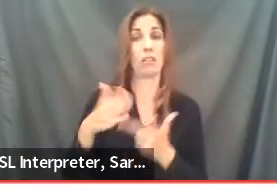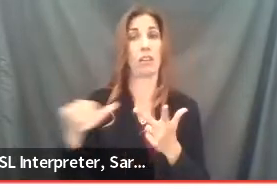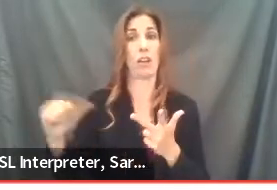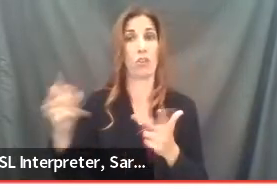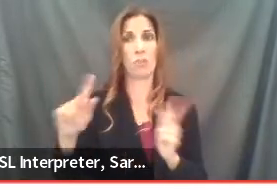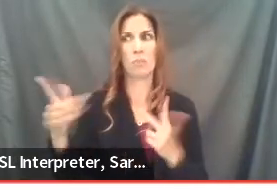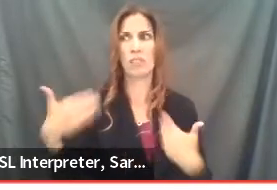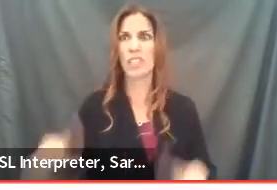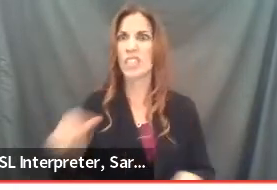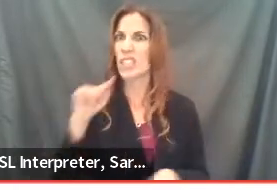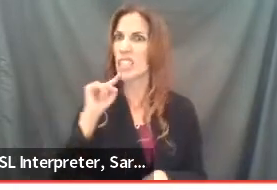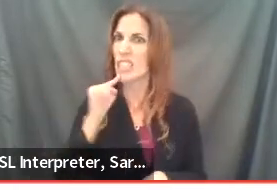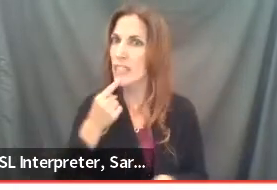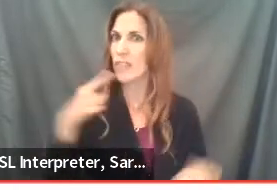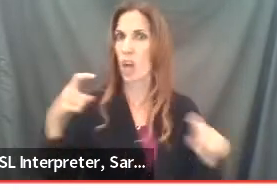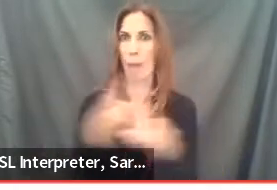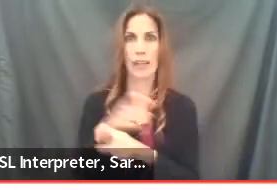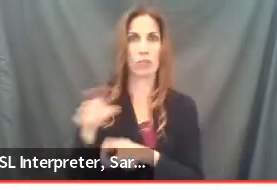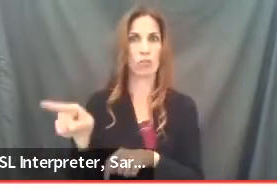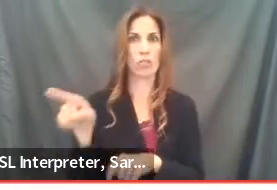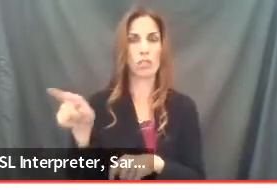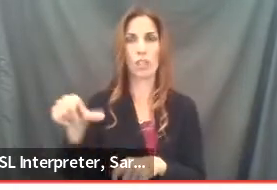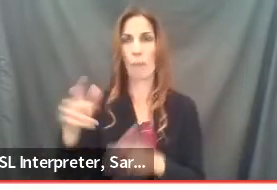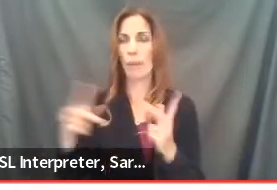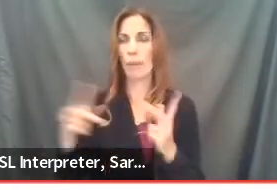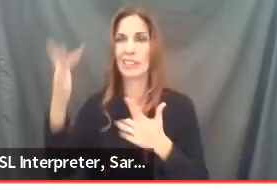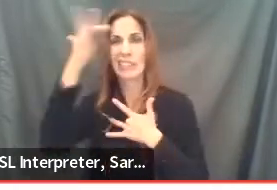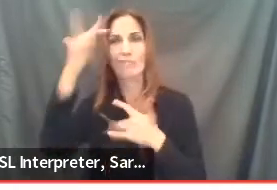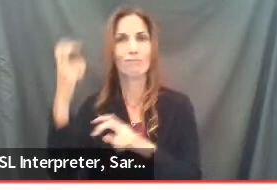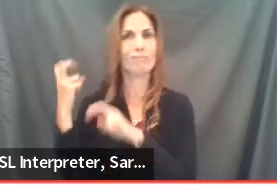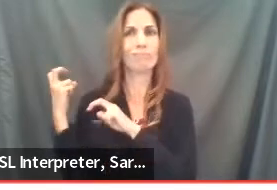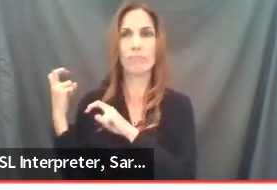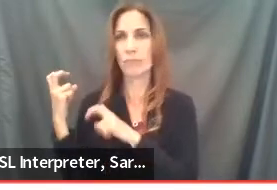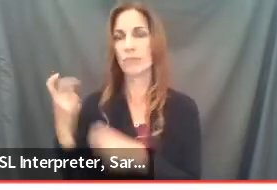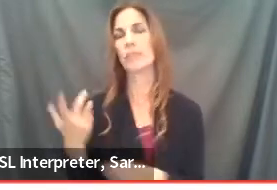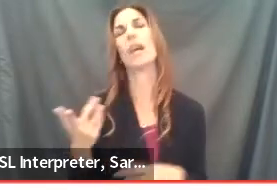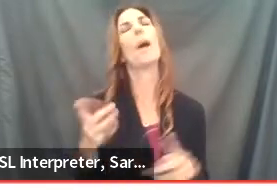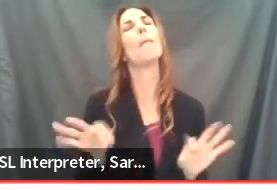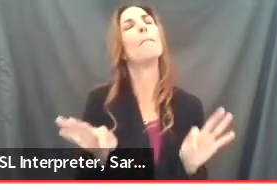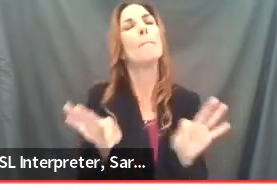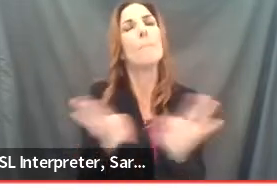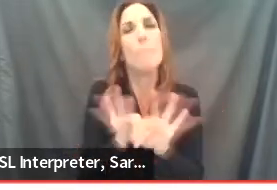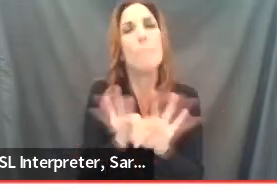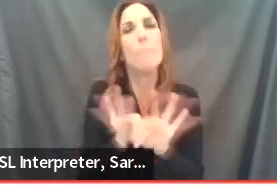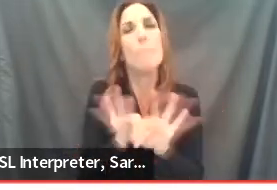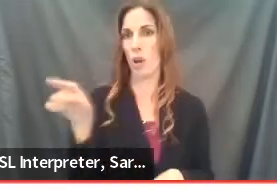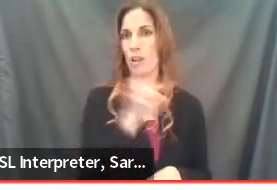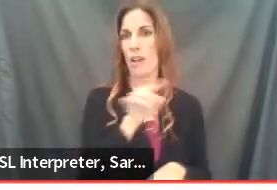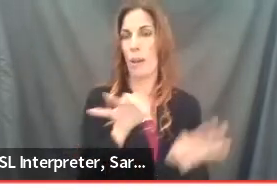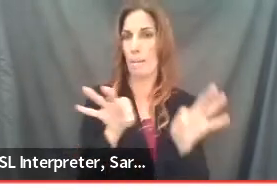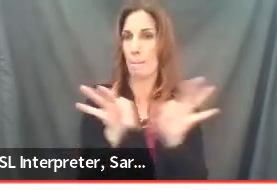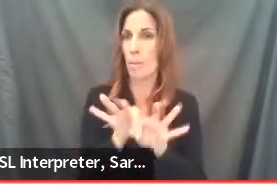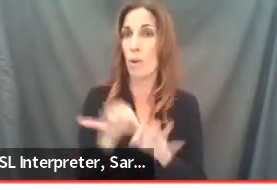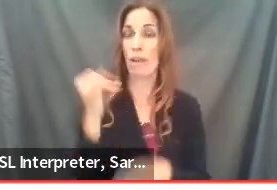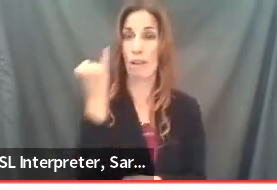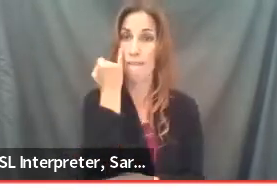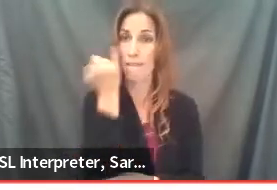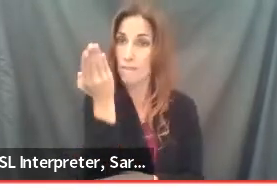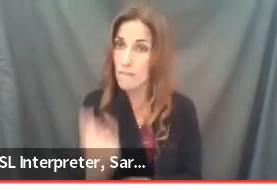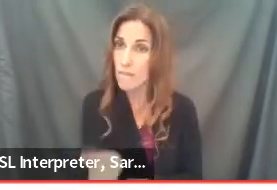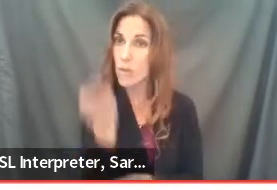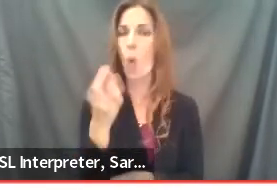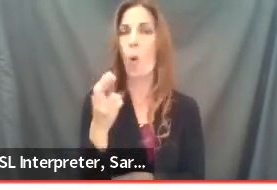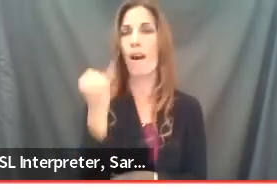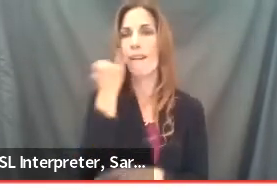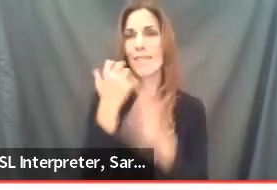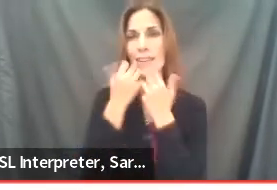severe complications. It's really important, especially if you or your loved